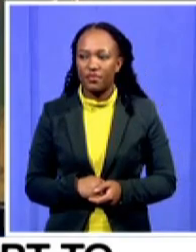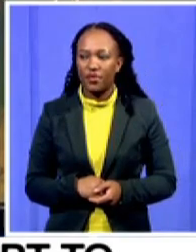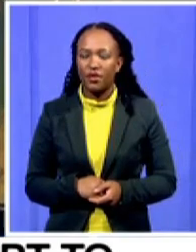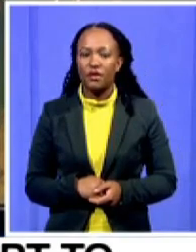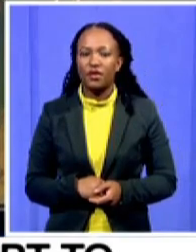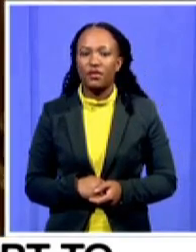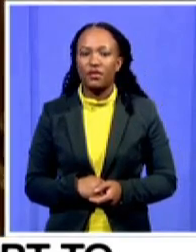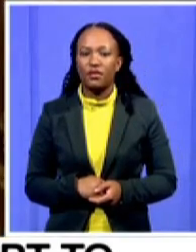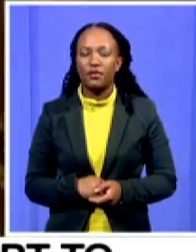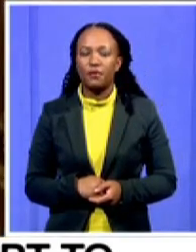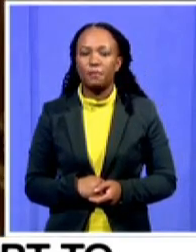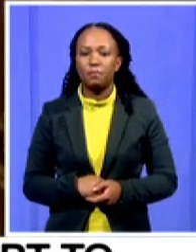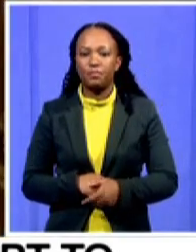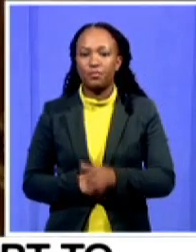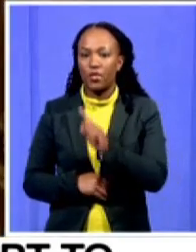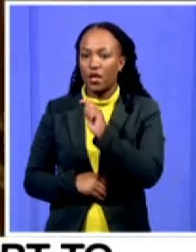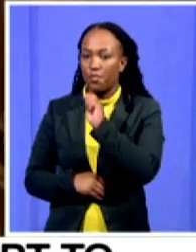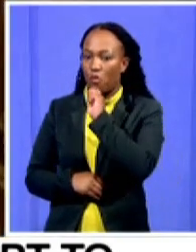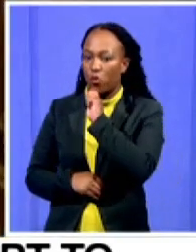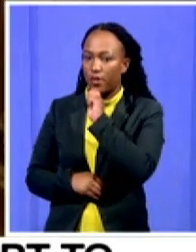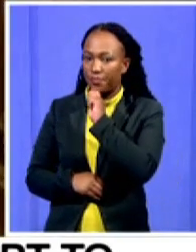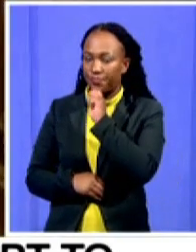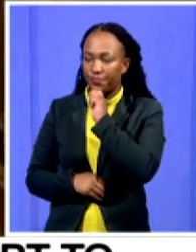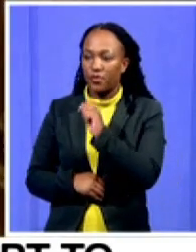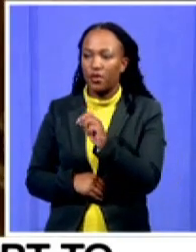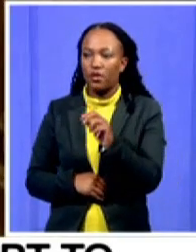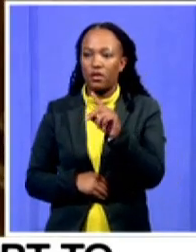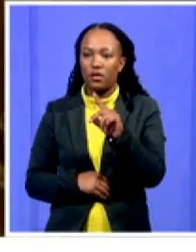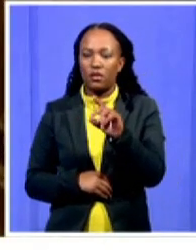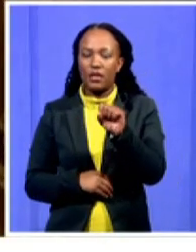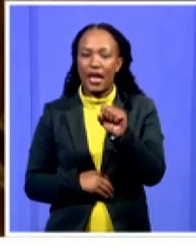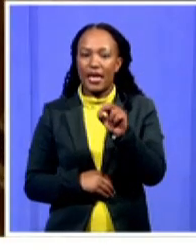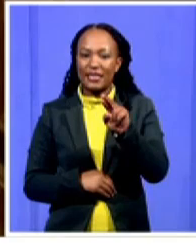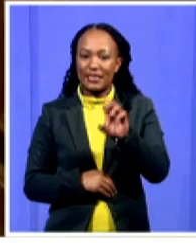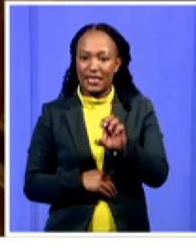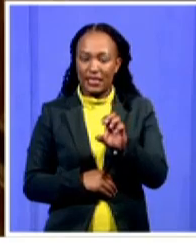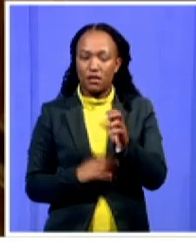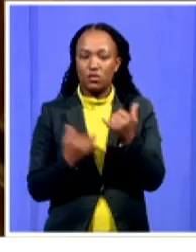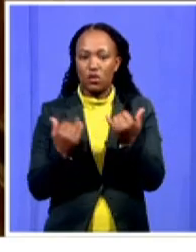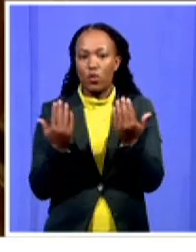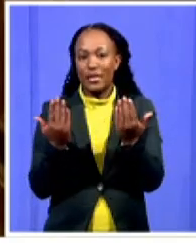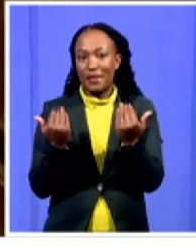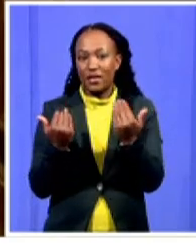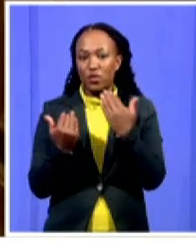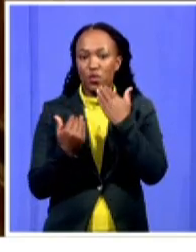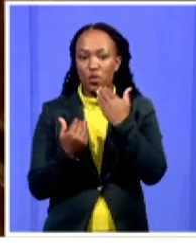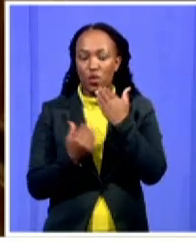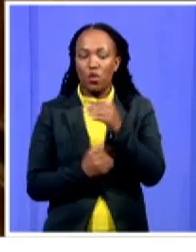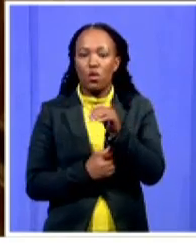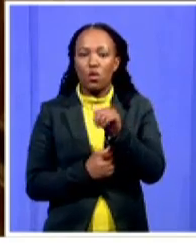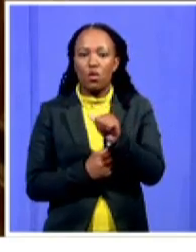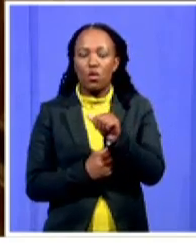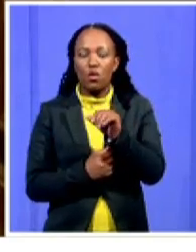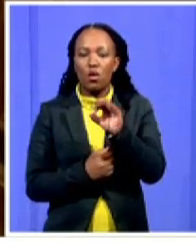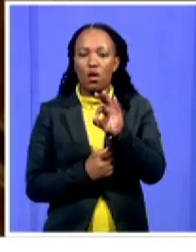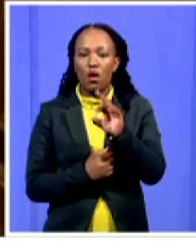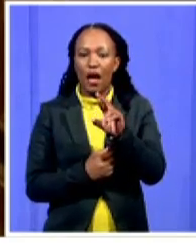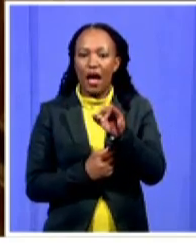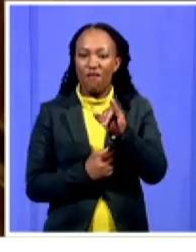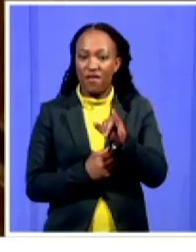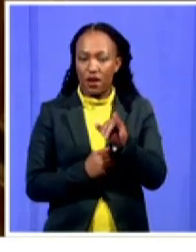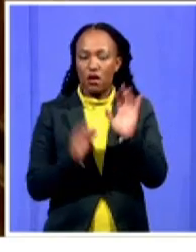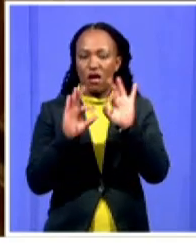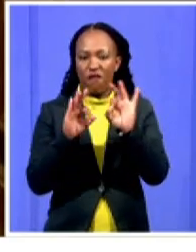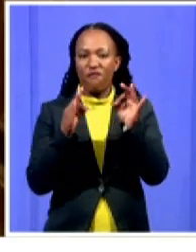Good morning, Desiree. What we're expecting is that we'll see the AfriForum taking the podium first, as they are